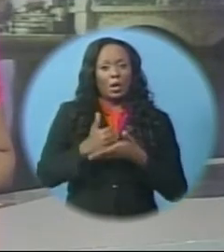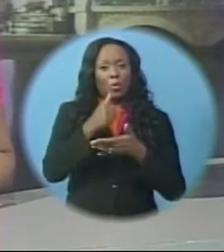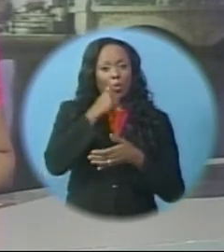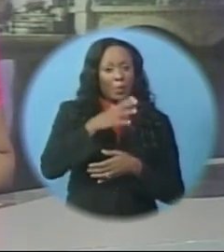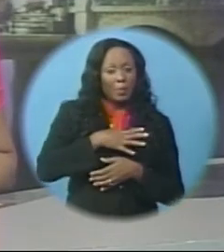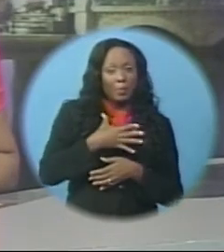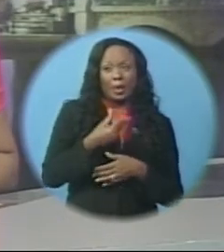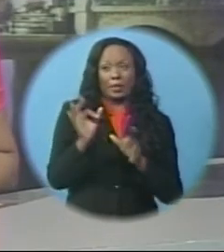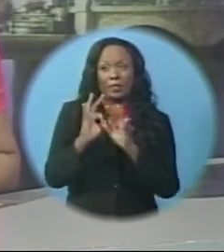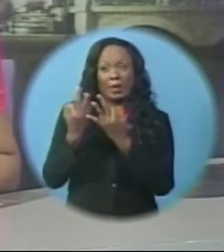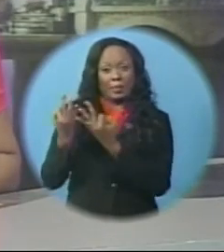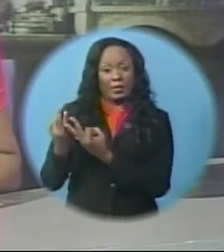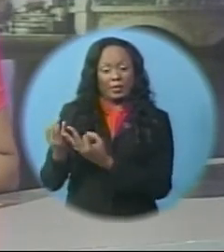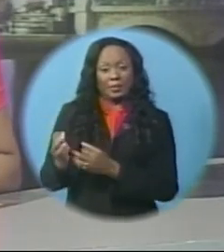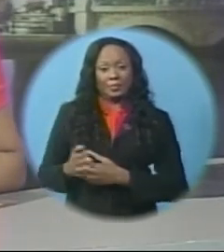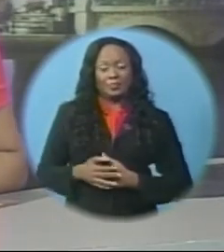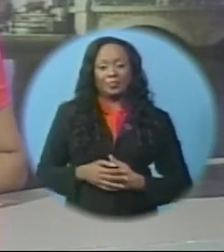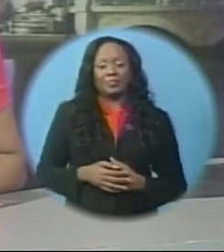and their families.